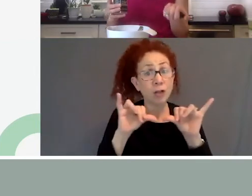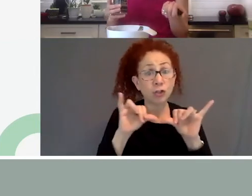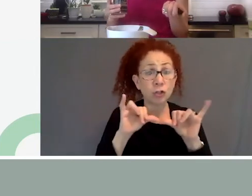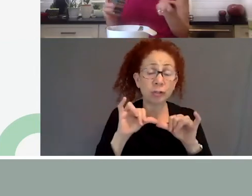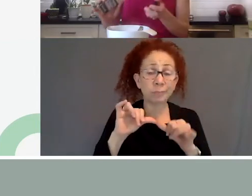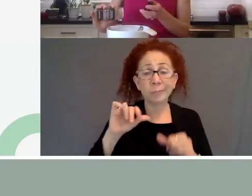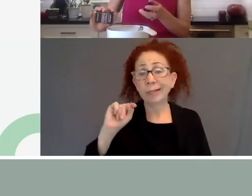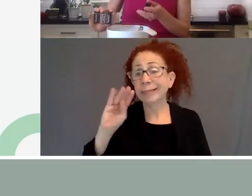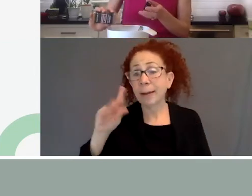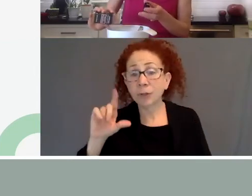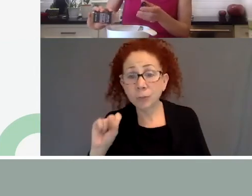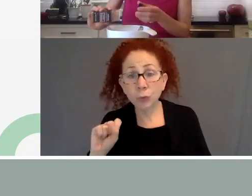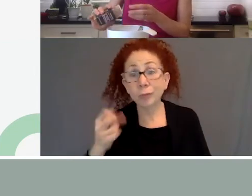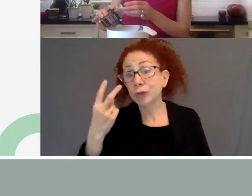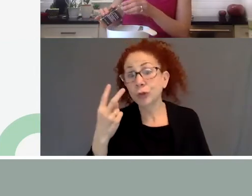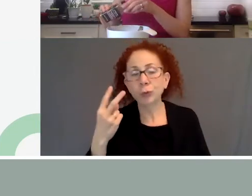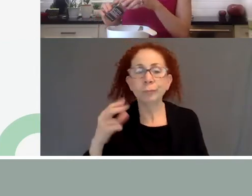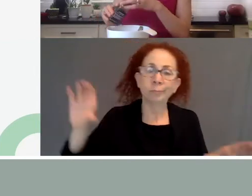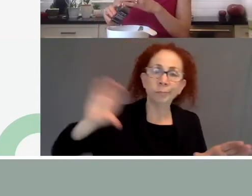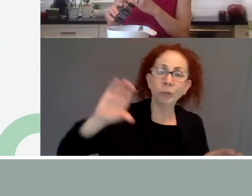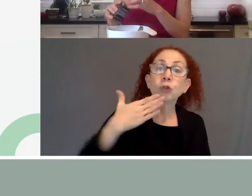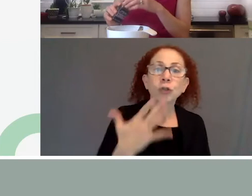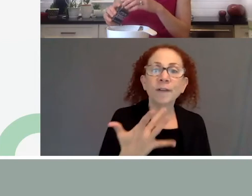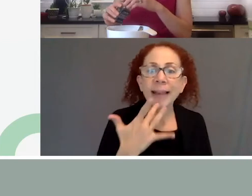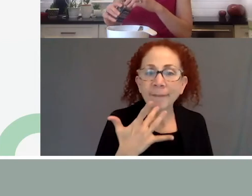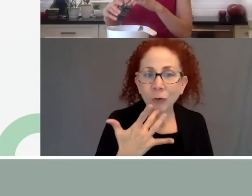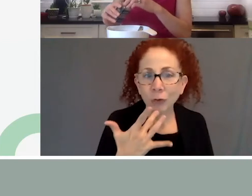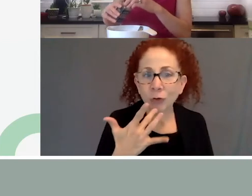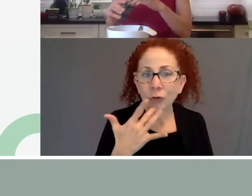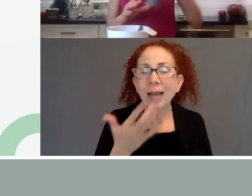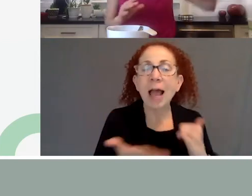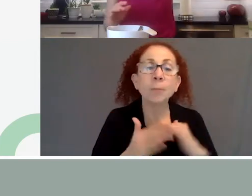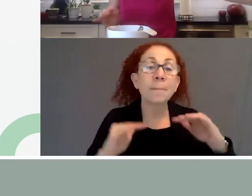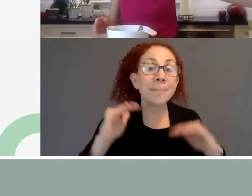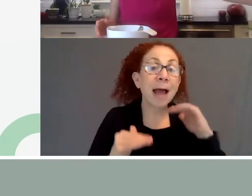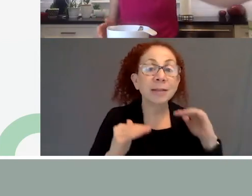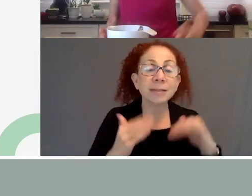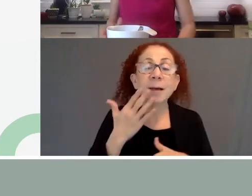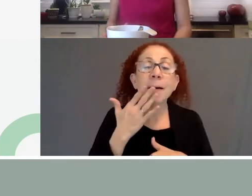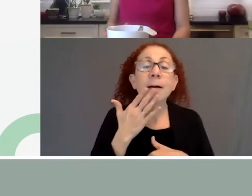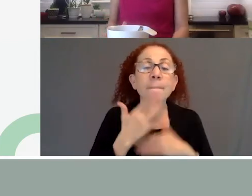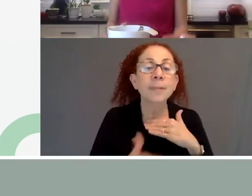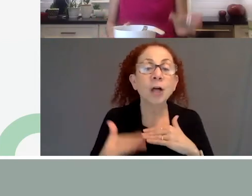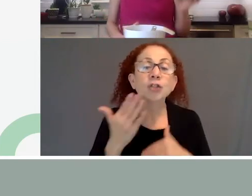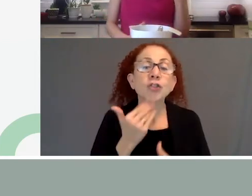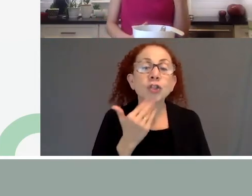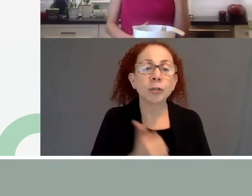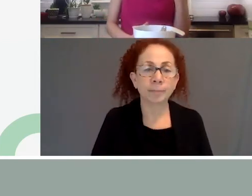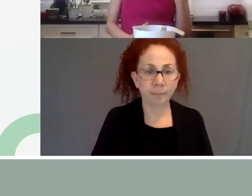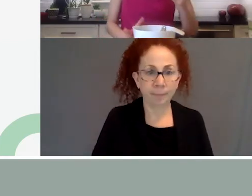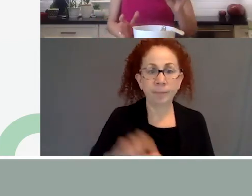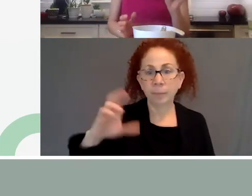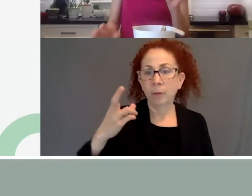a tablespoon or two. But cinnamon adds a great flavor and can actually help balance our blood sugar. I'm going to add in my